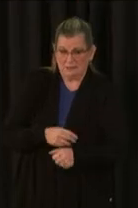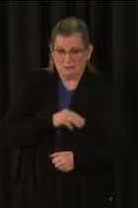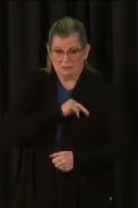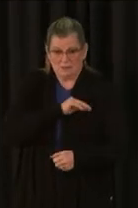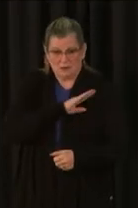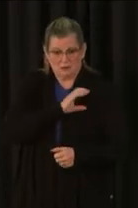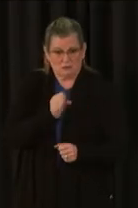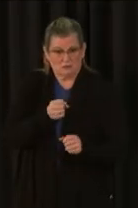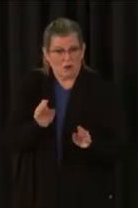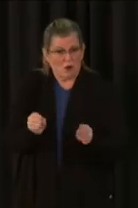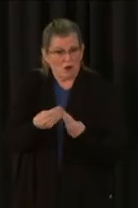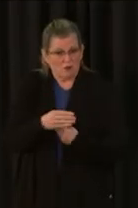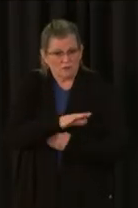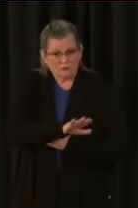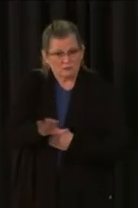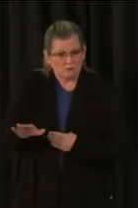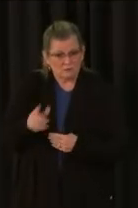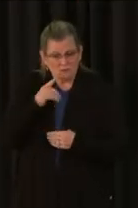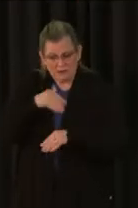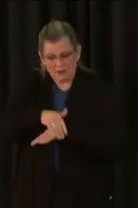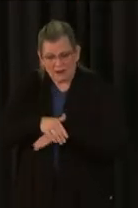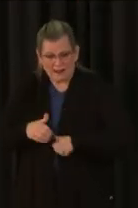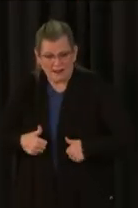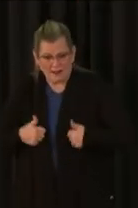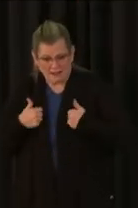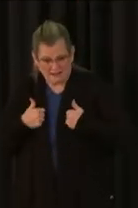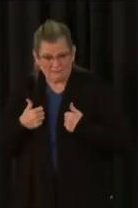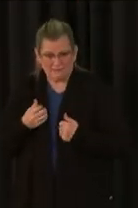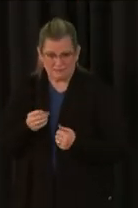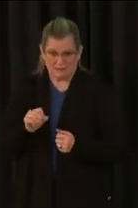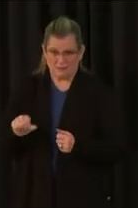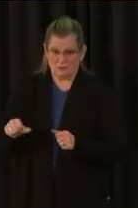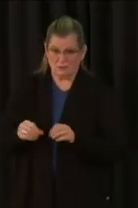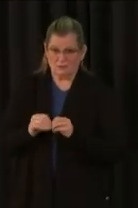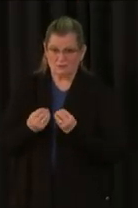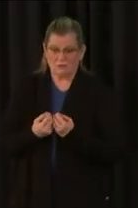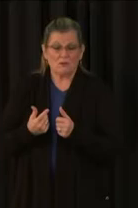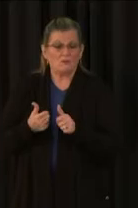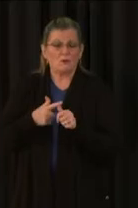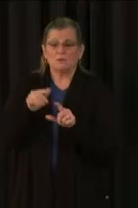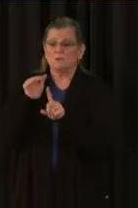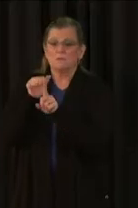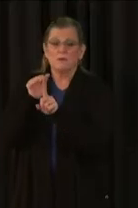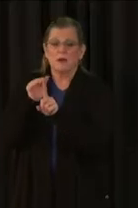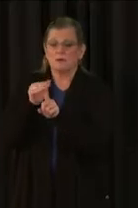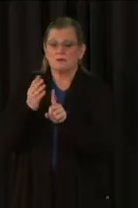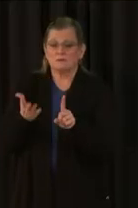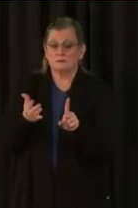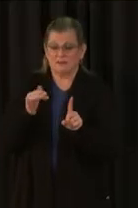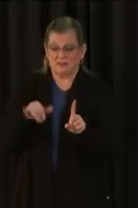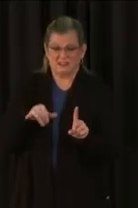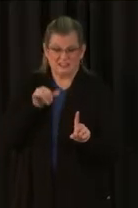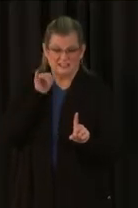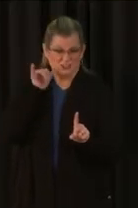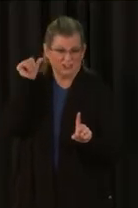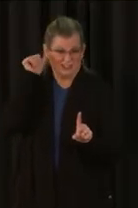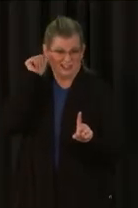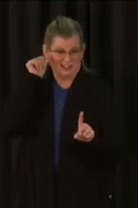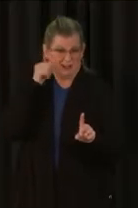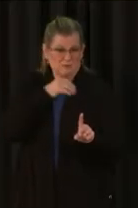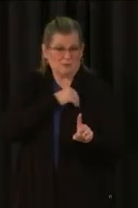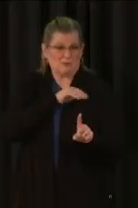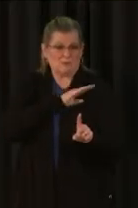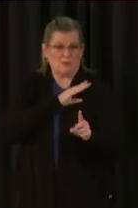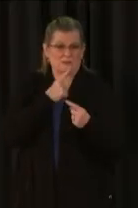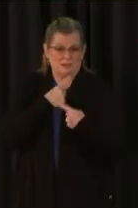Mayor's Office of Nightlife and Culture. First reminder is yesterday the Mayor